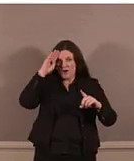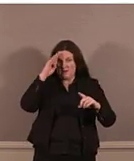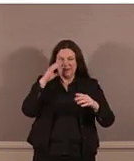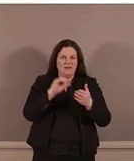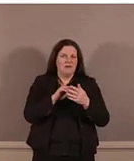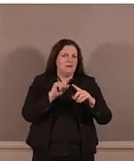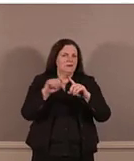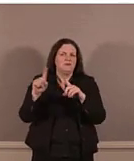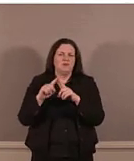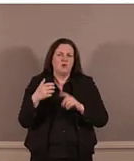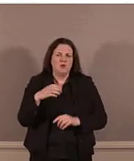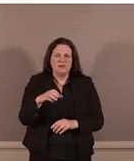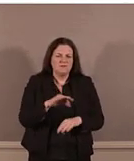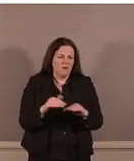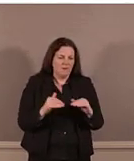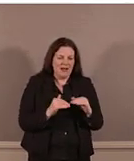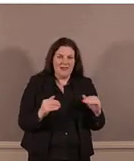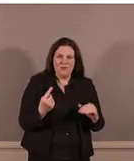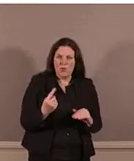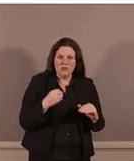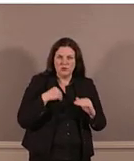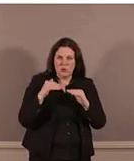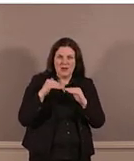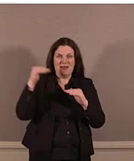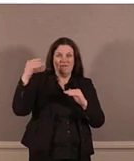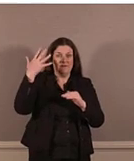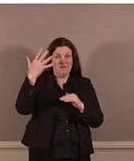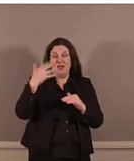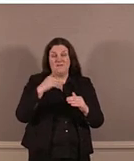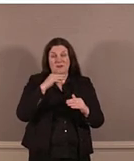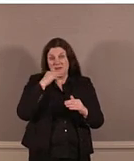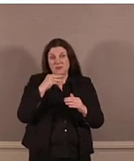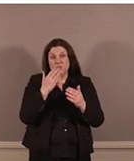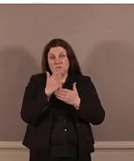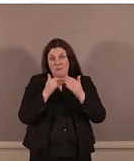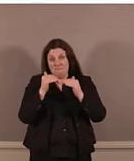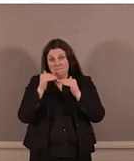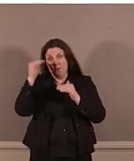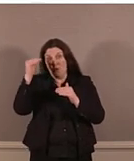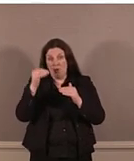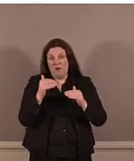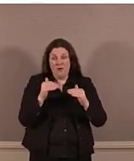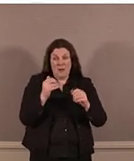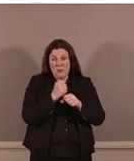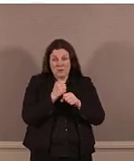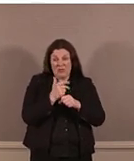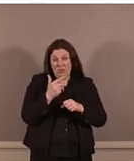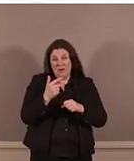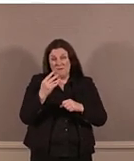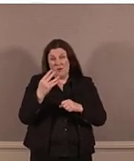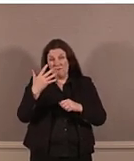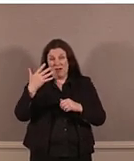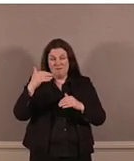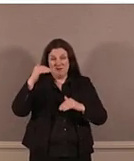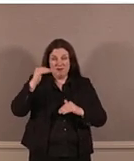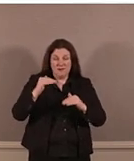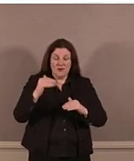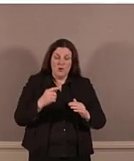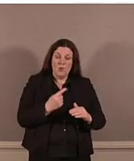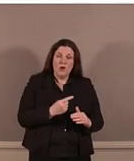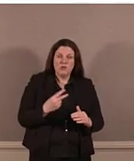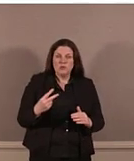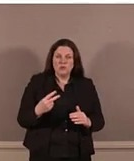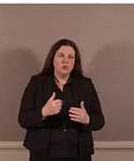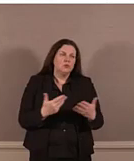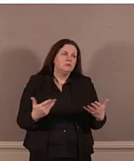from level 1 right up to level 5, with perhaps more at level 3, 4 and 5. Level 1 and 2,